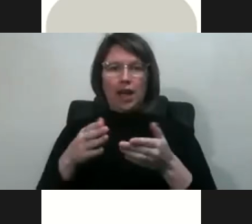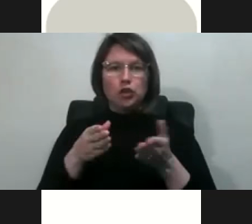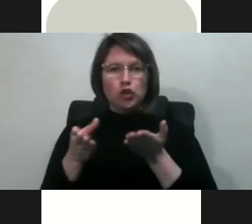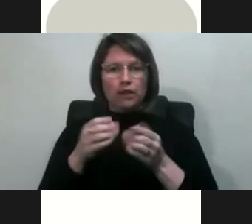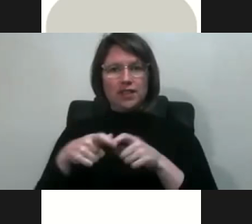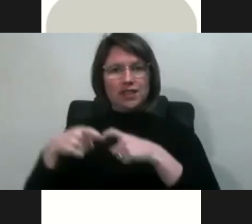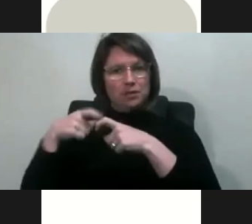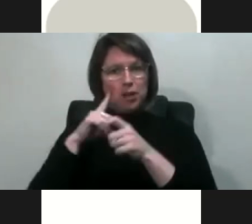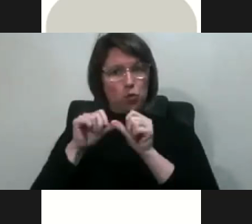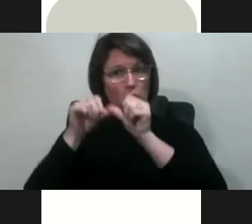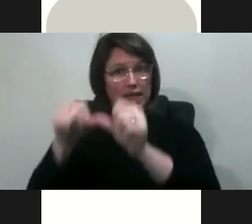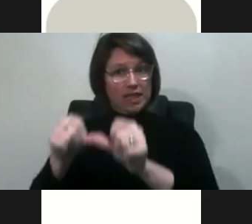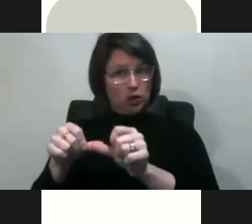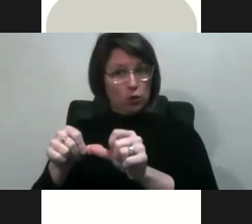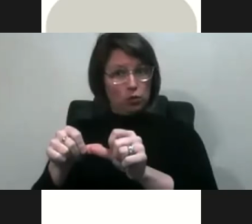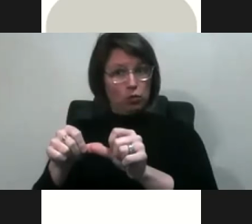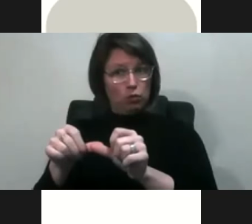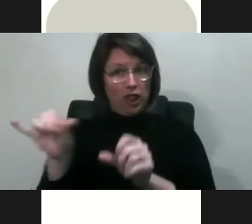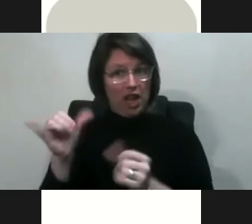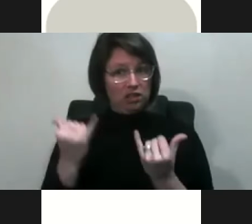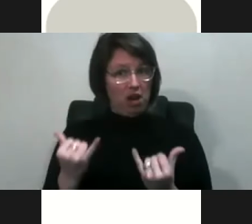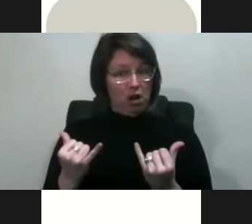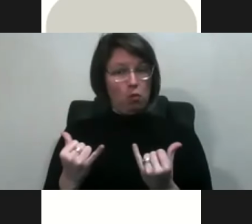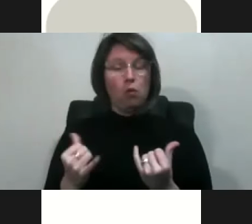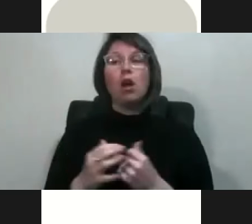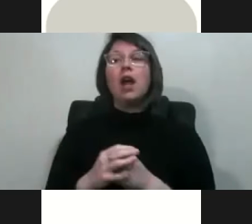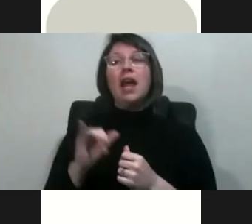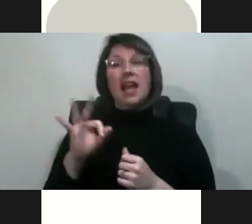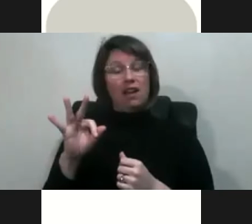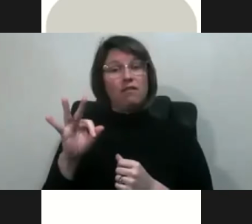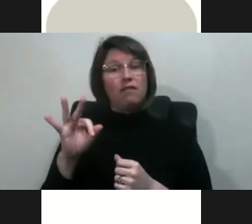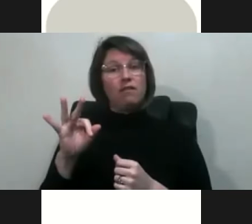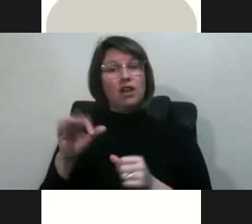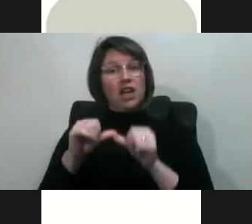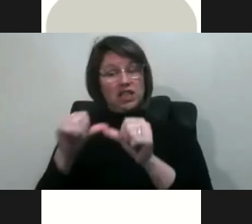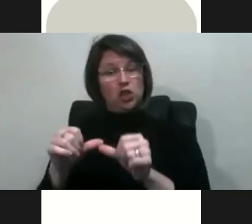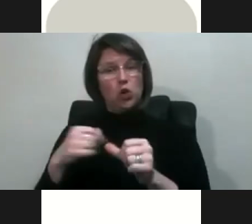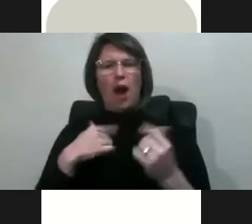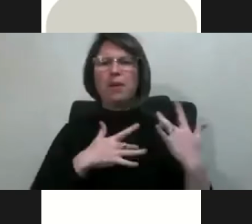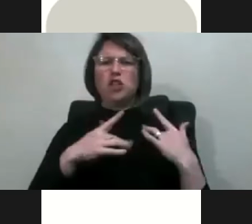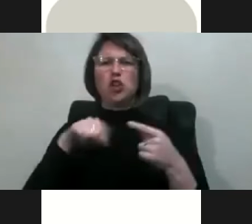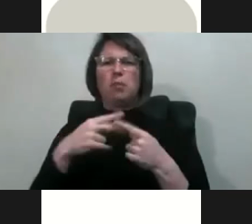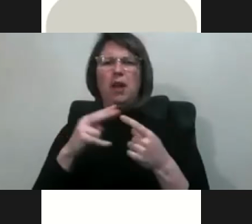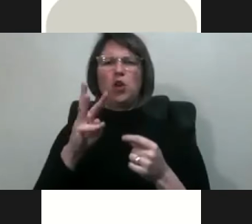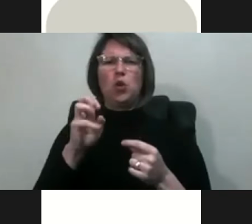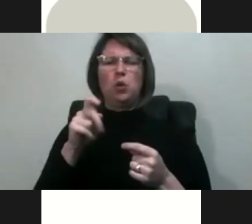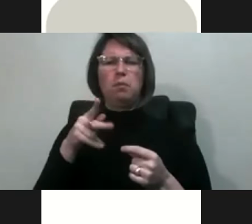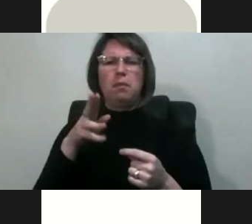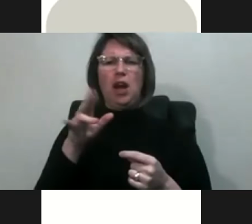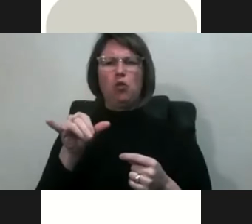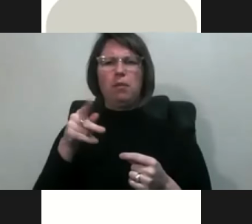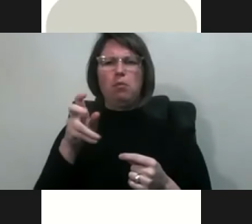are going to remain as they are now. And if so, I'm concerned about the Newburyport-Rockport line in